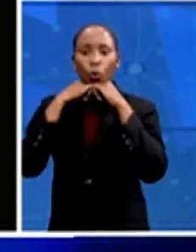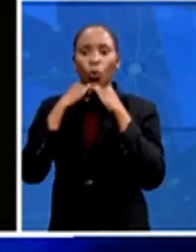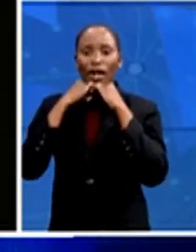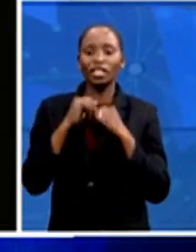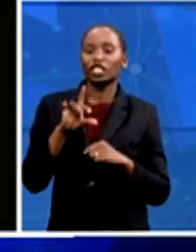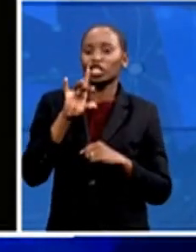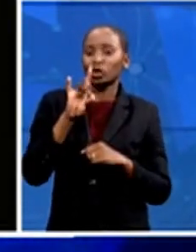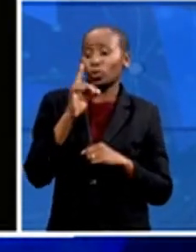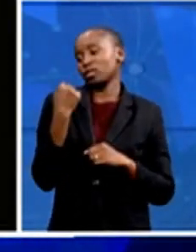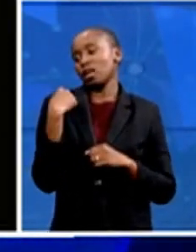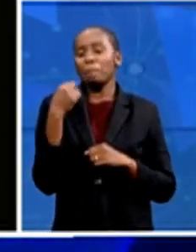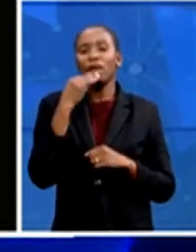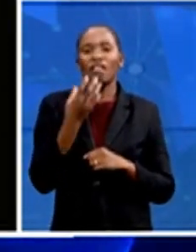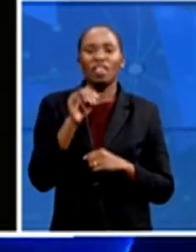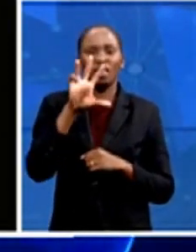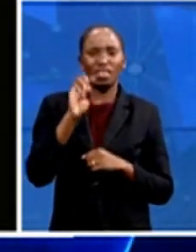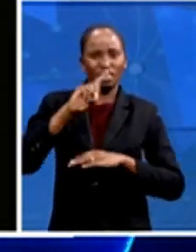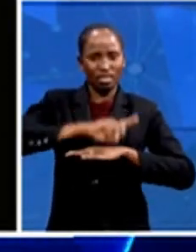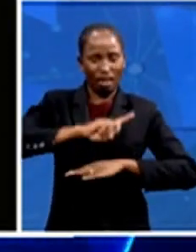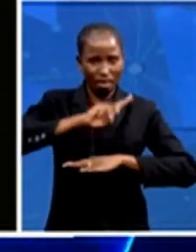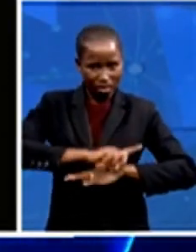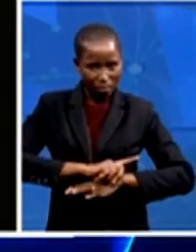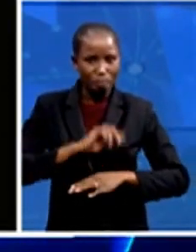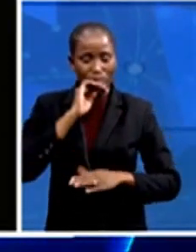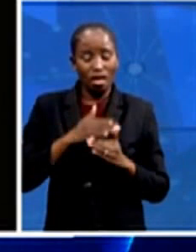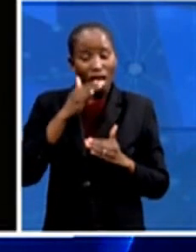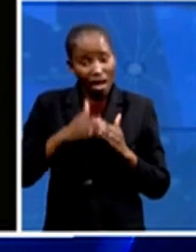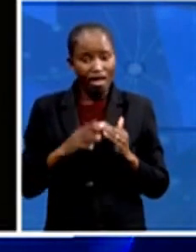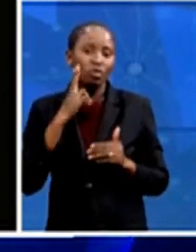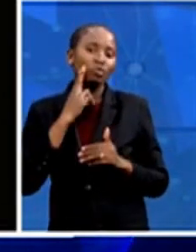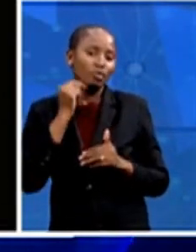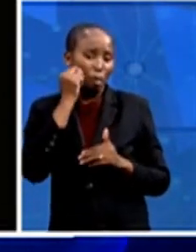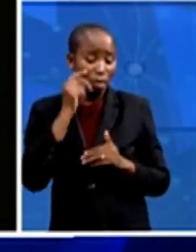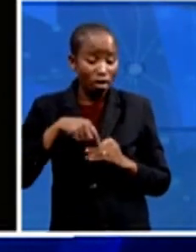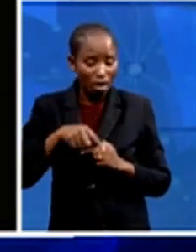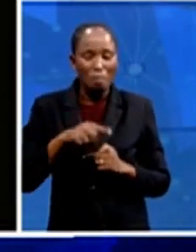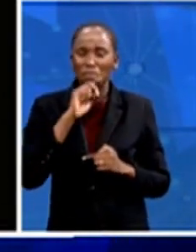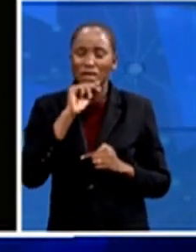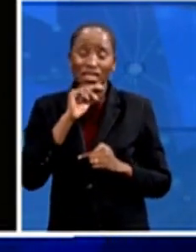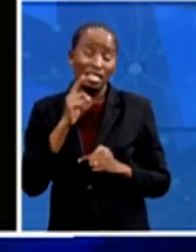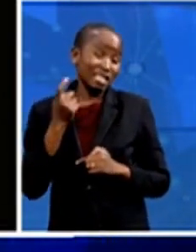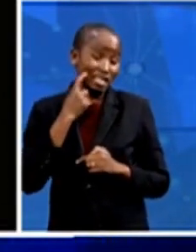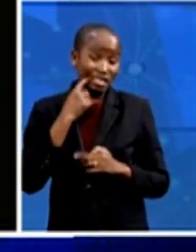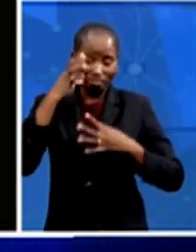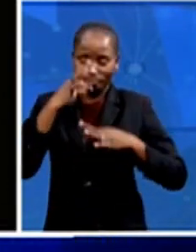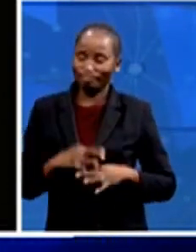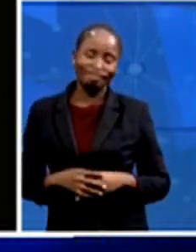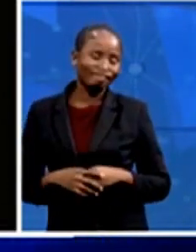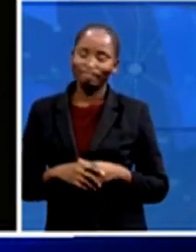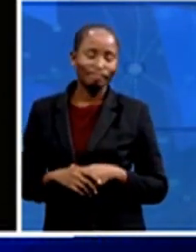then ends in November. So it really wasn't an easy decision to make by the IEC. But from them, it was